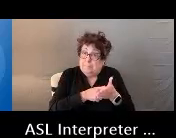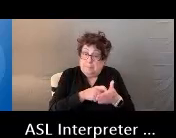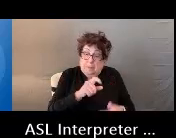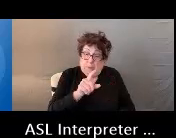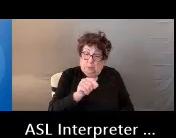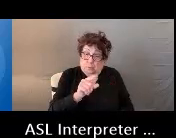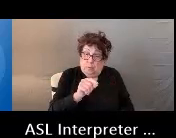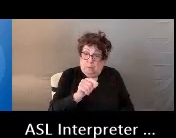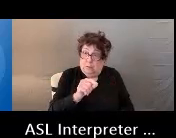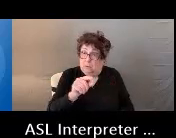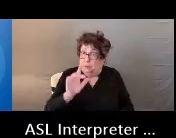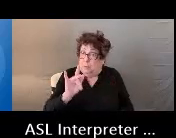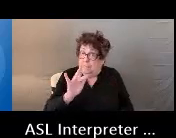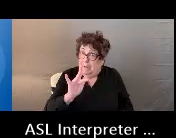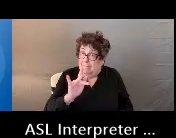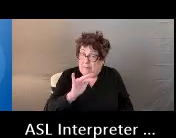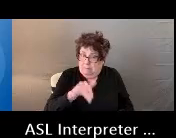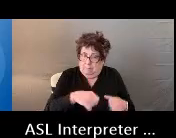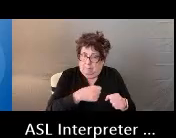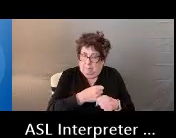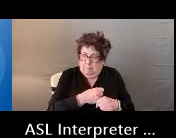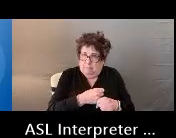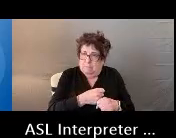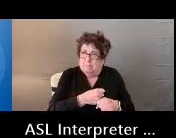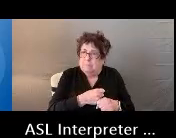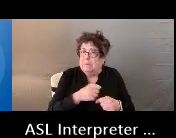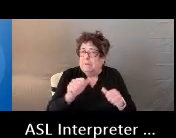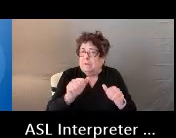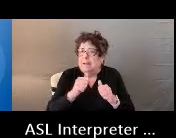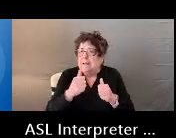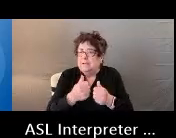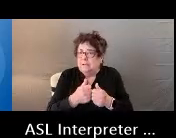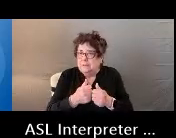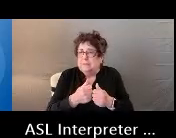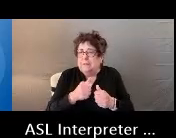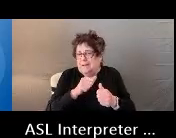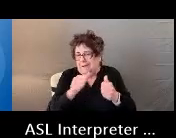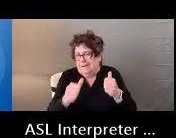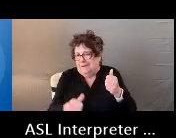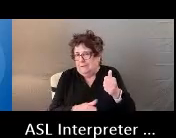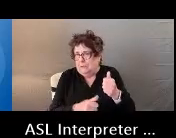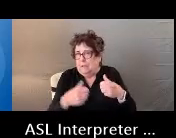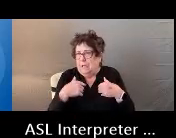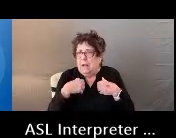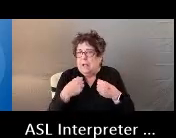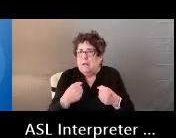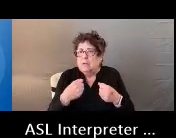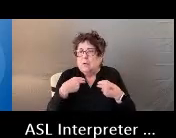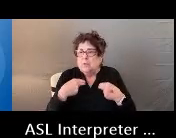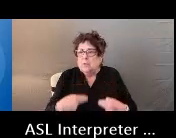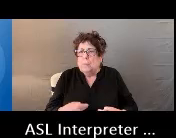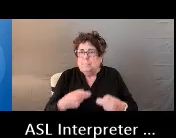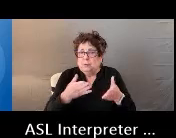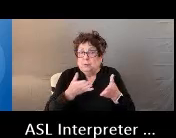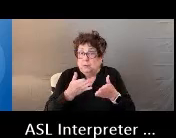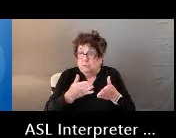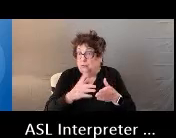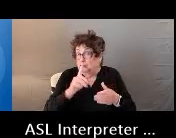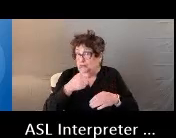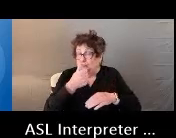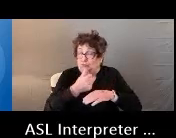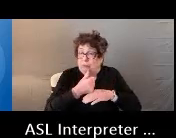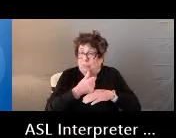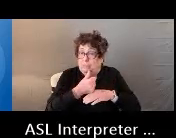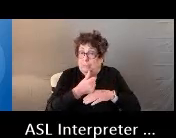2025, agencies under the Health and Human Services should implement